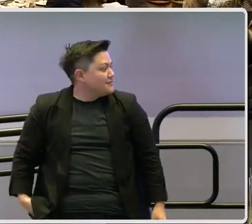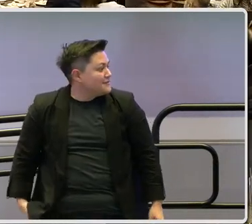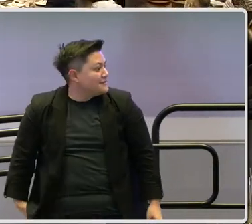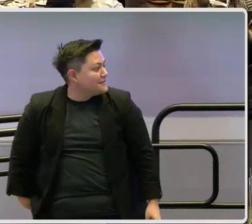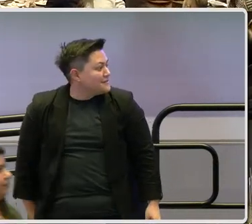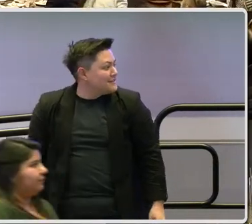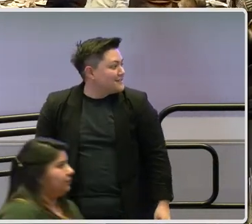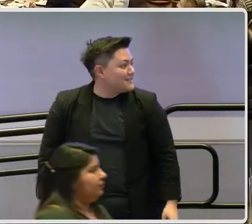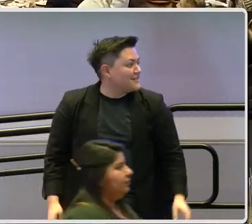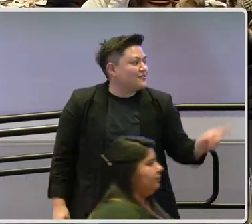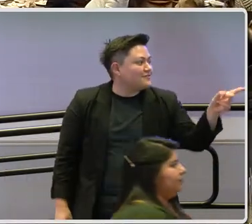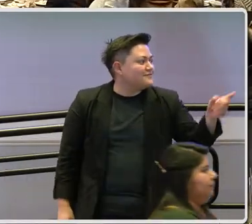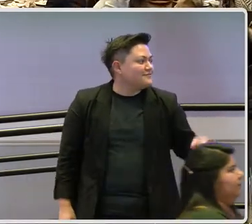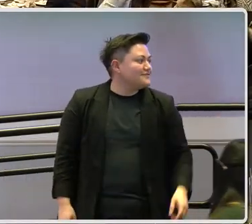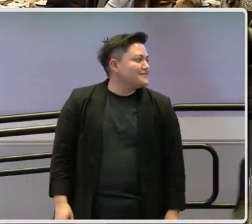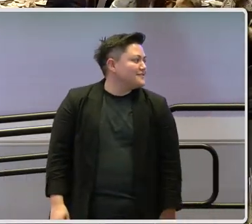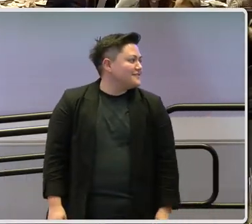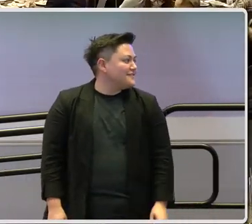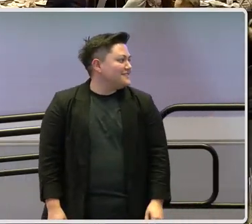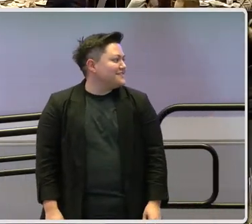Come on up. Thank you.